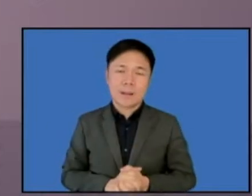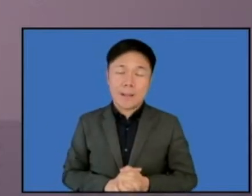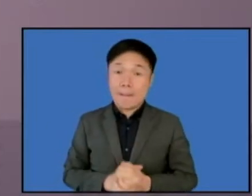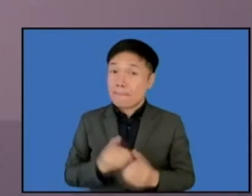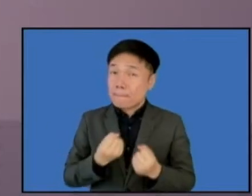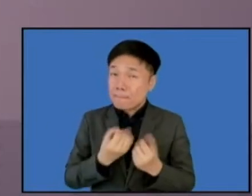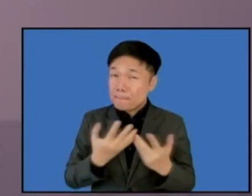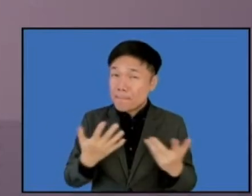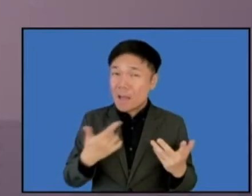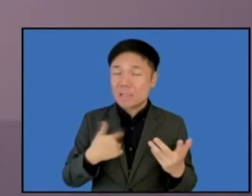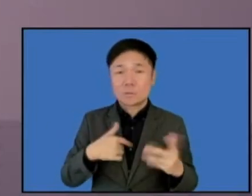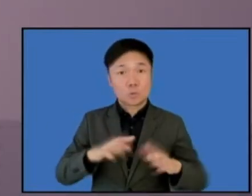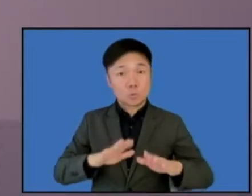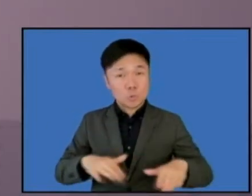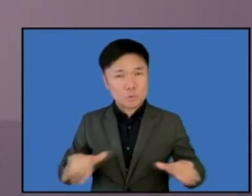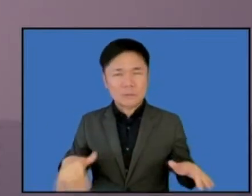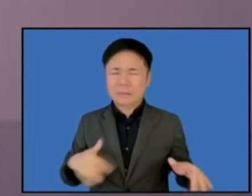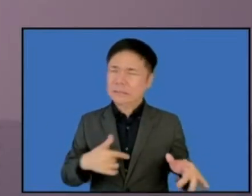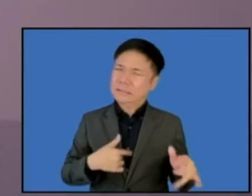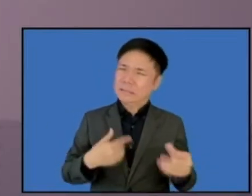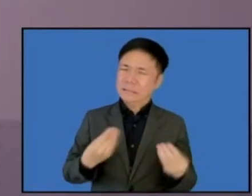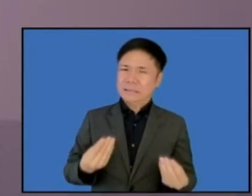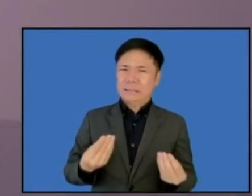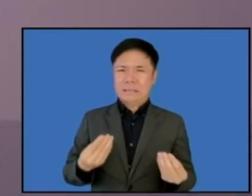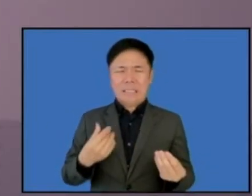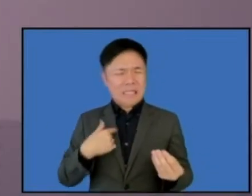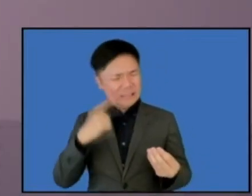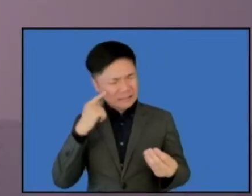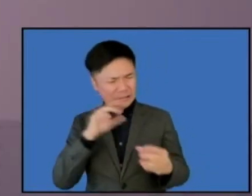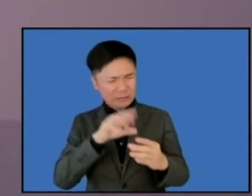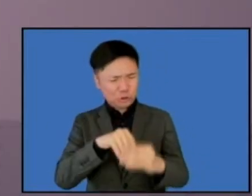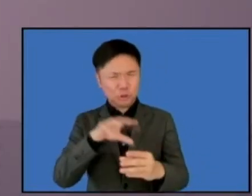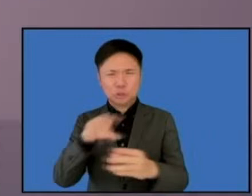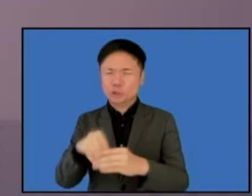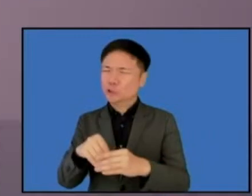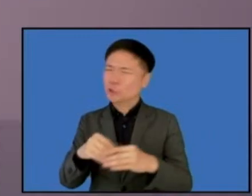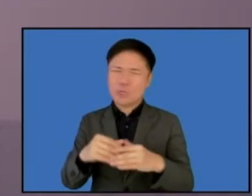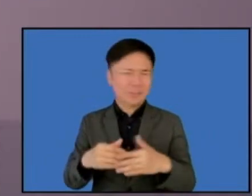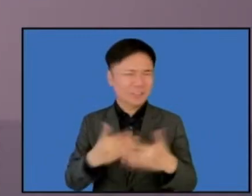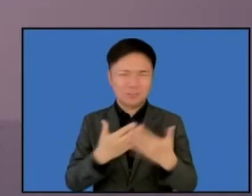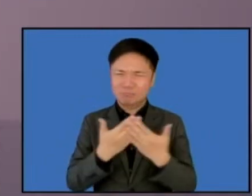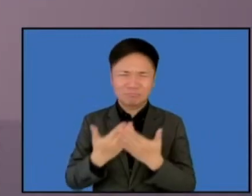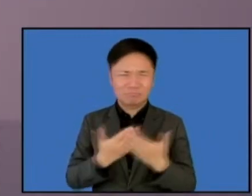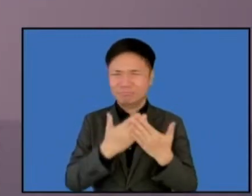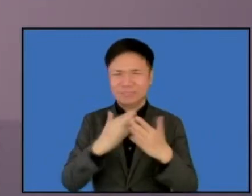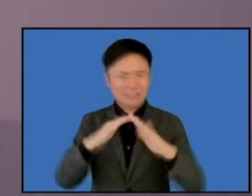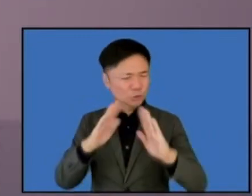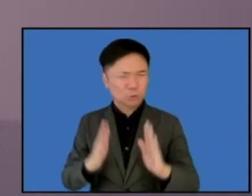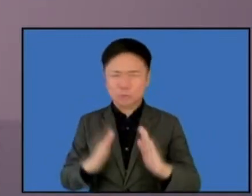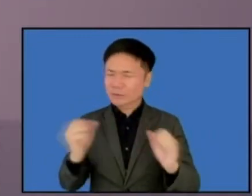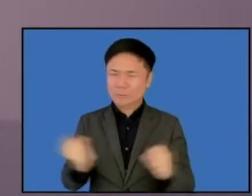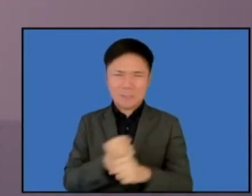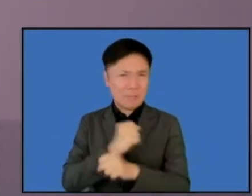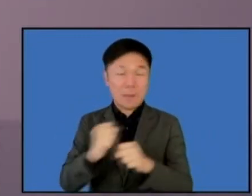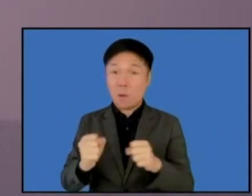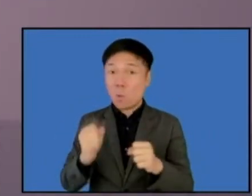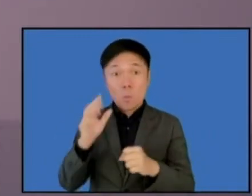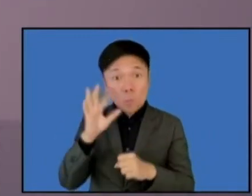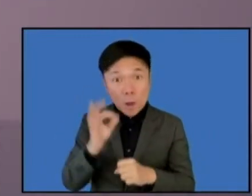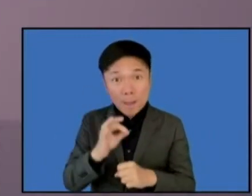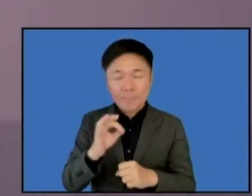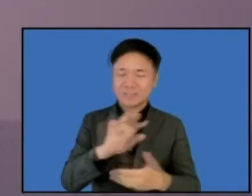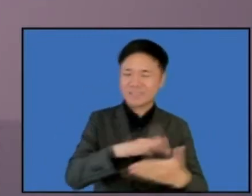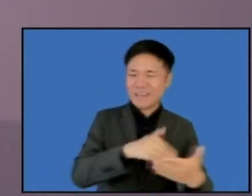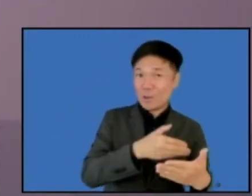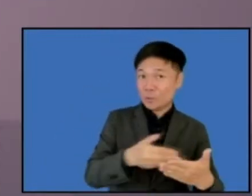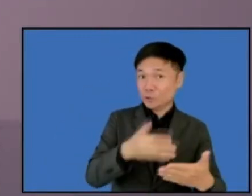migrant children struggle to integrate into schools due to registration and language barriers. Some good